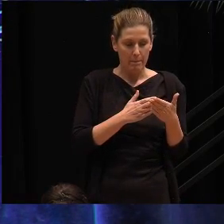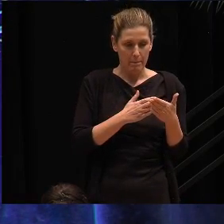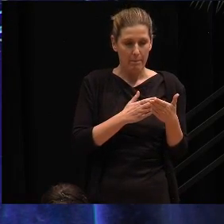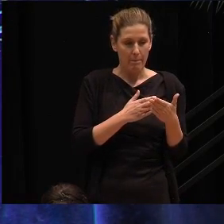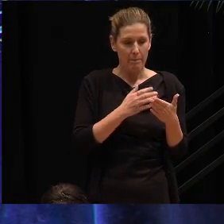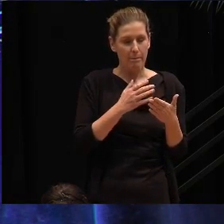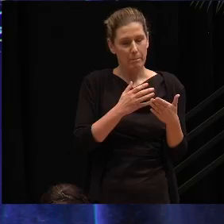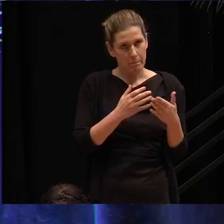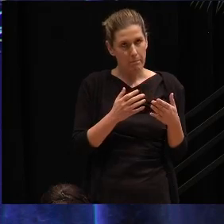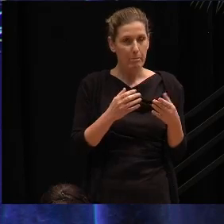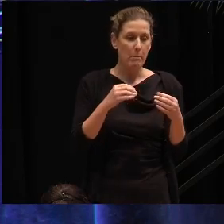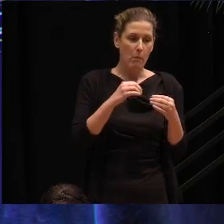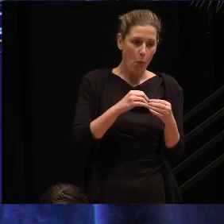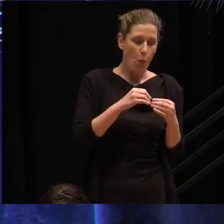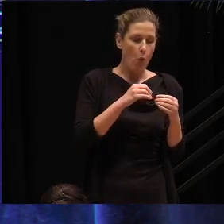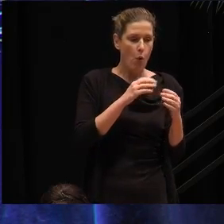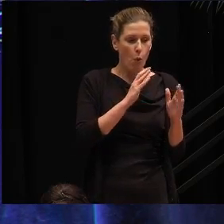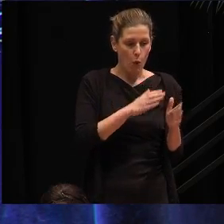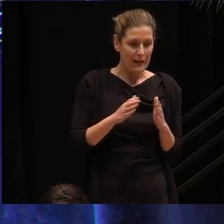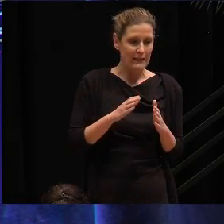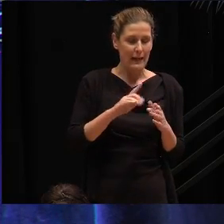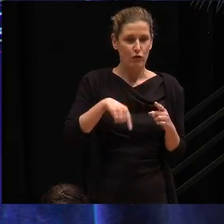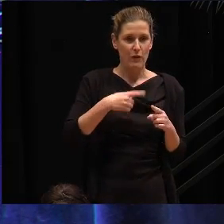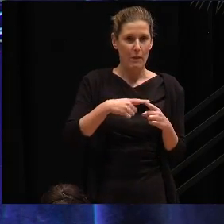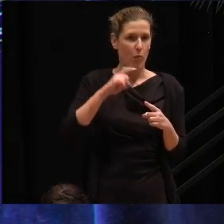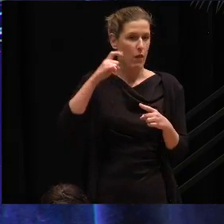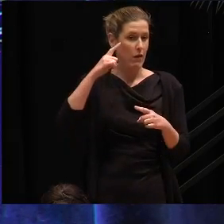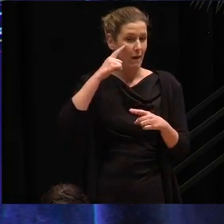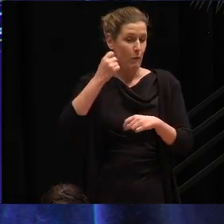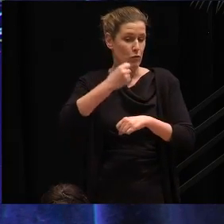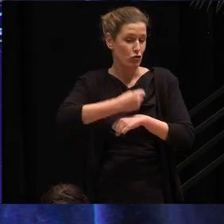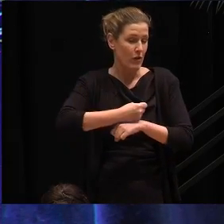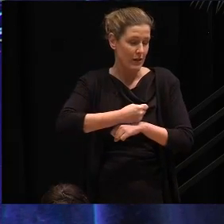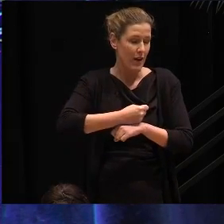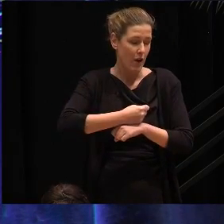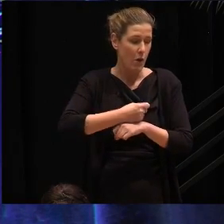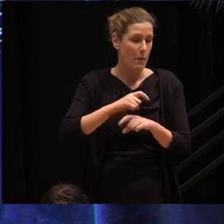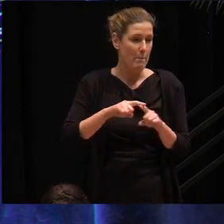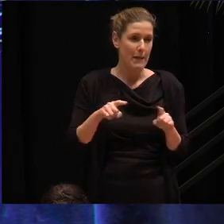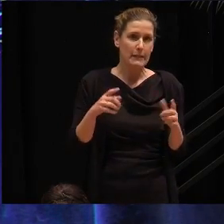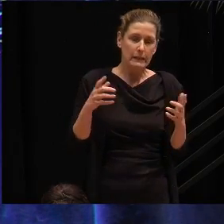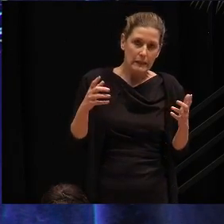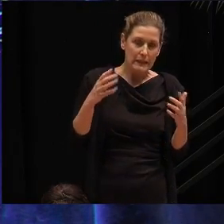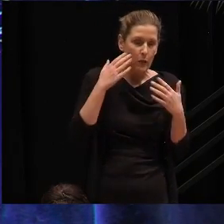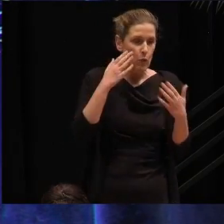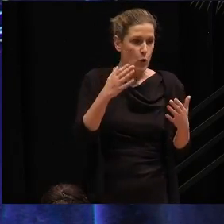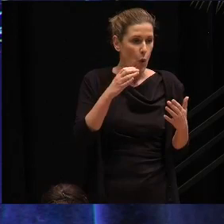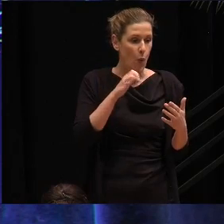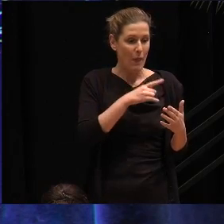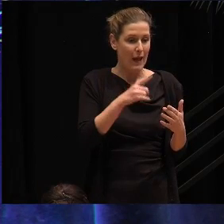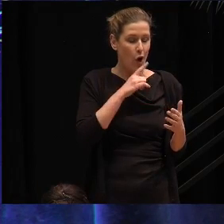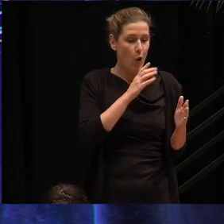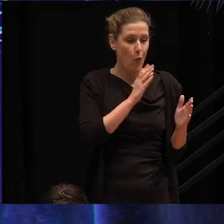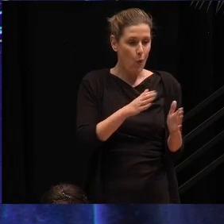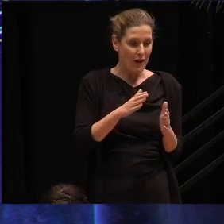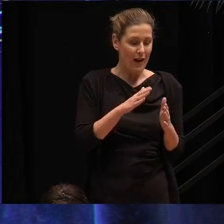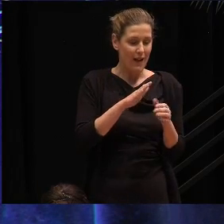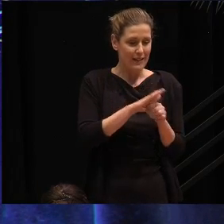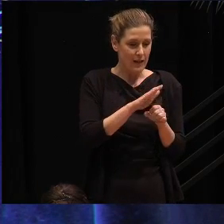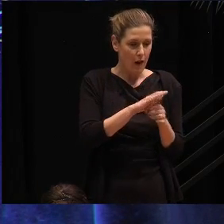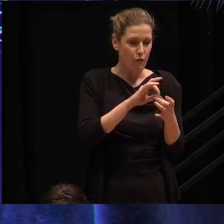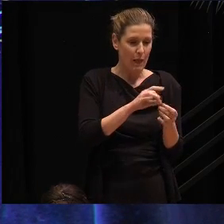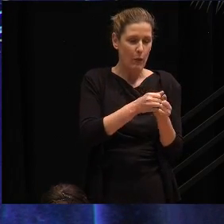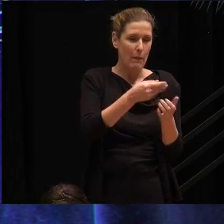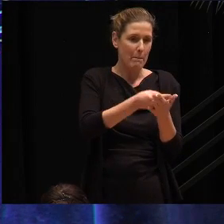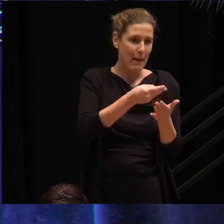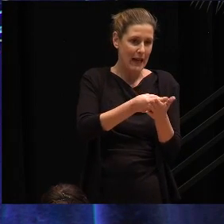more organization on this fight about the government shutdown, but I'm not so sure that they're organized. And money-wise, what I could